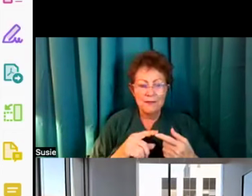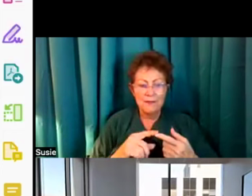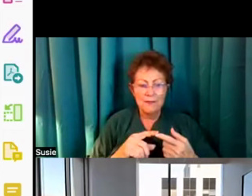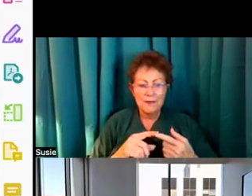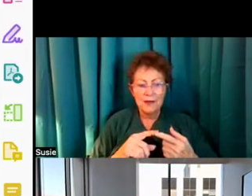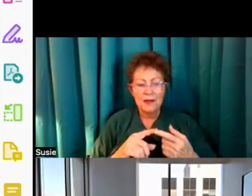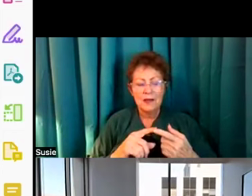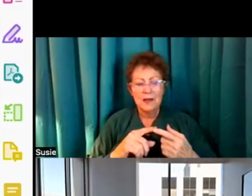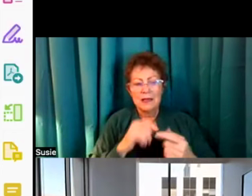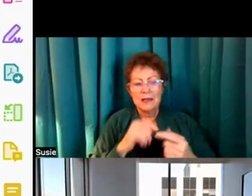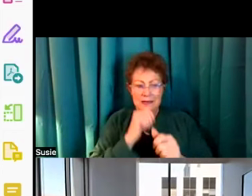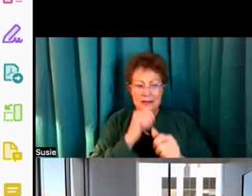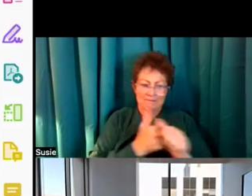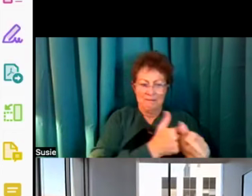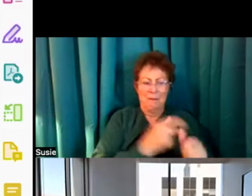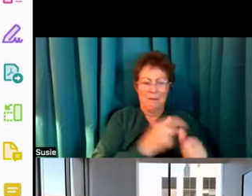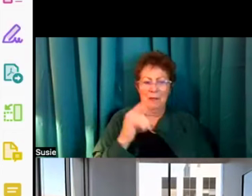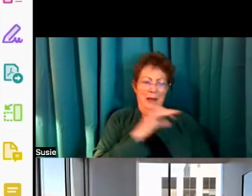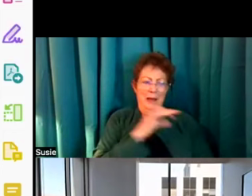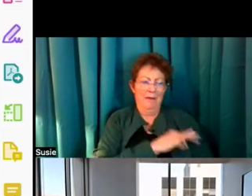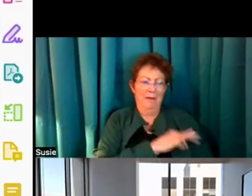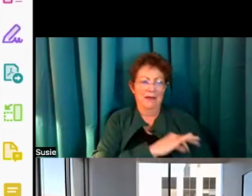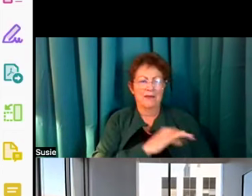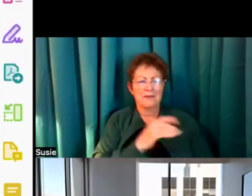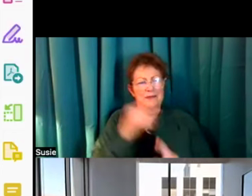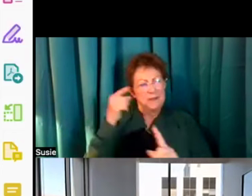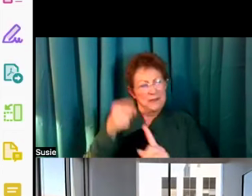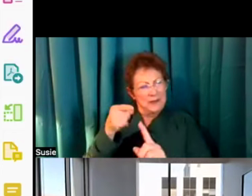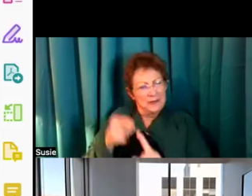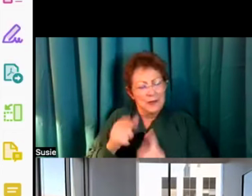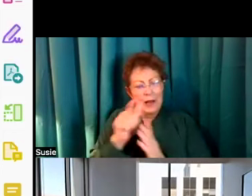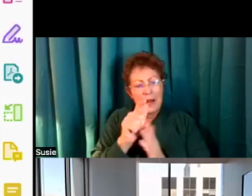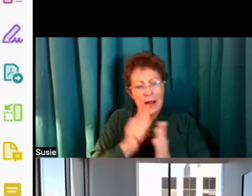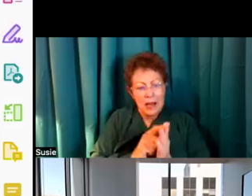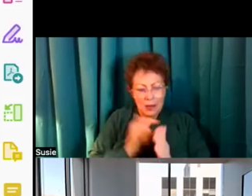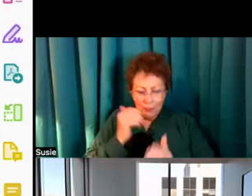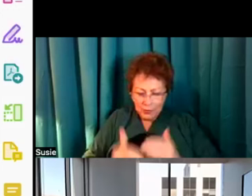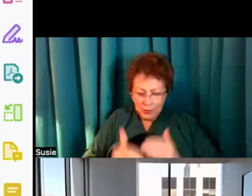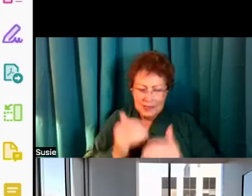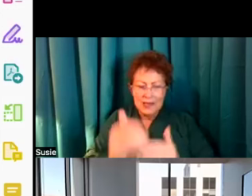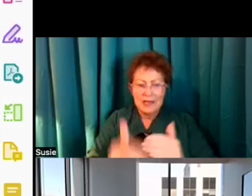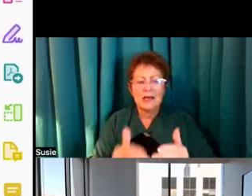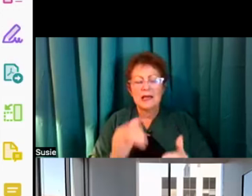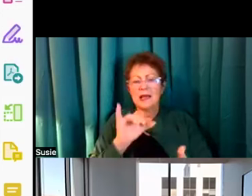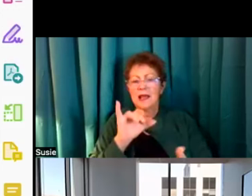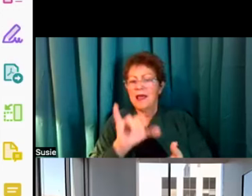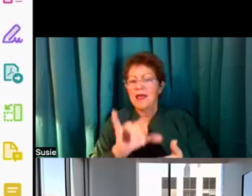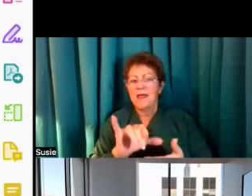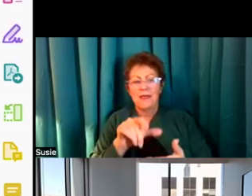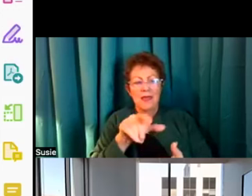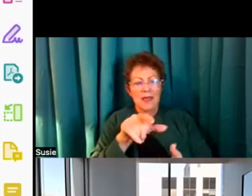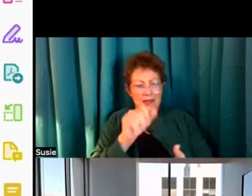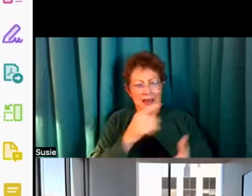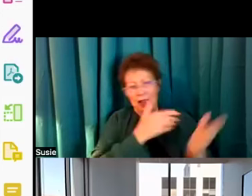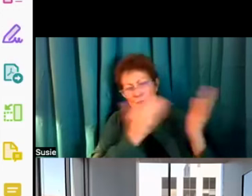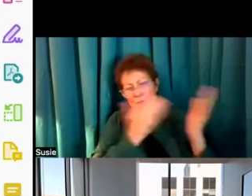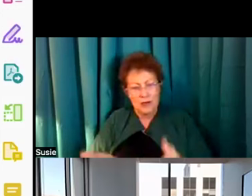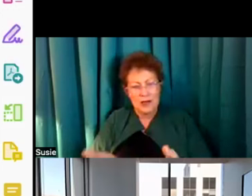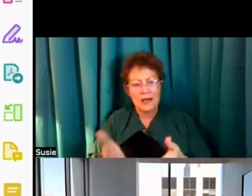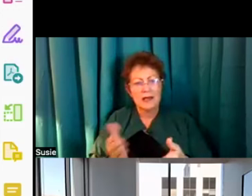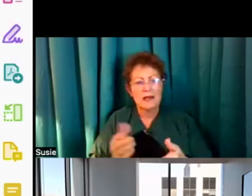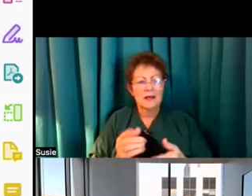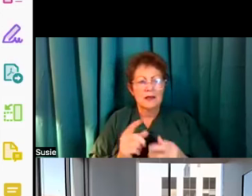public benefit. There's a specific kind of legal proceeding that stakeholders can bring in order to enforce